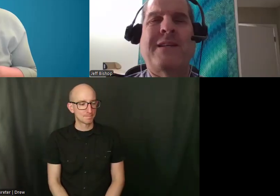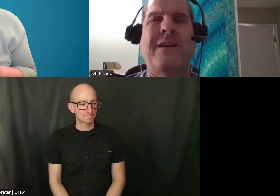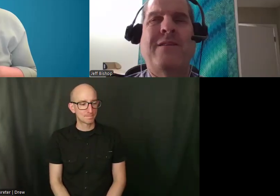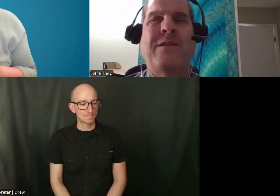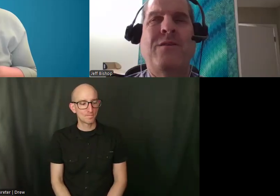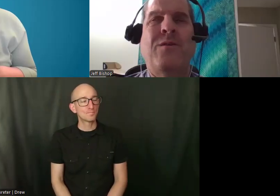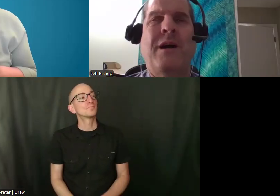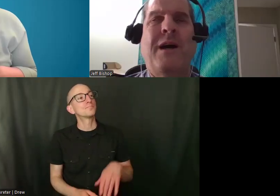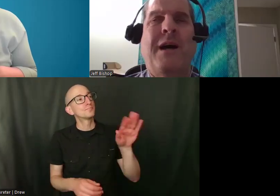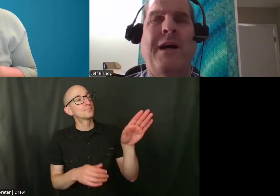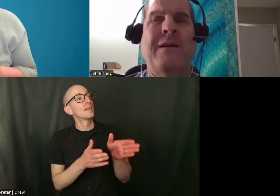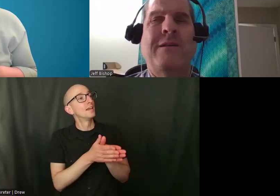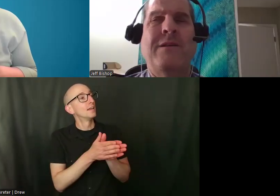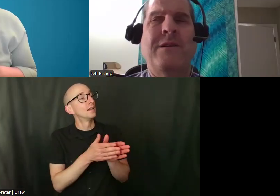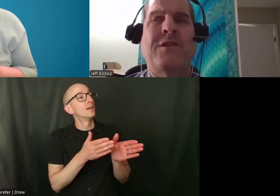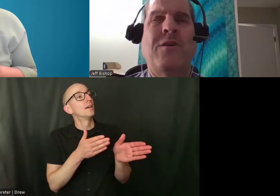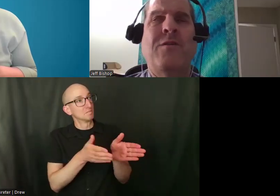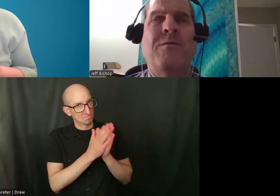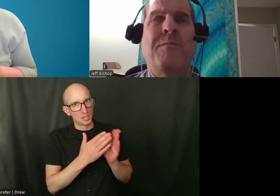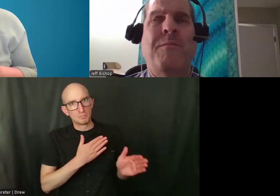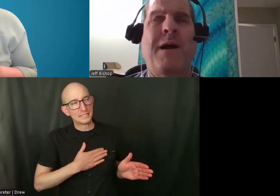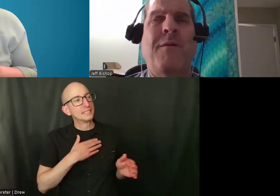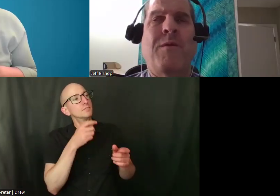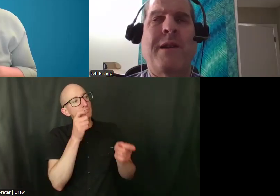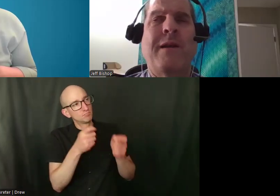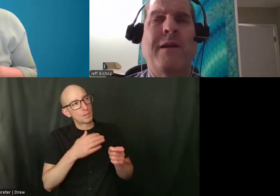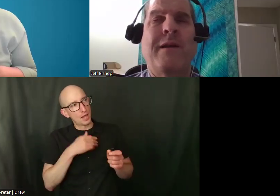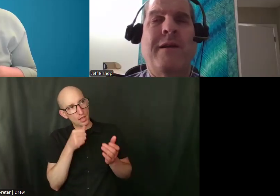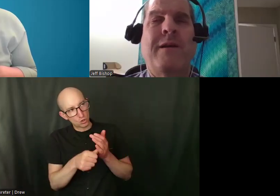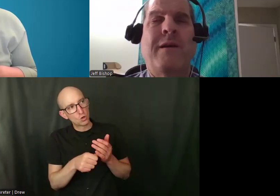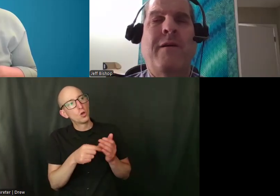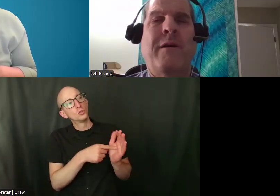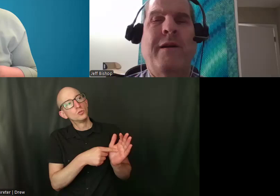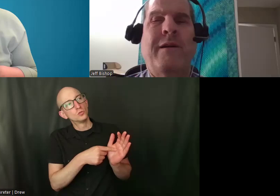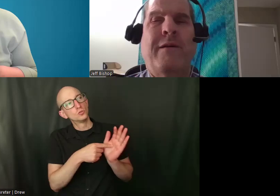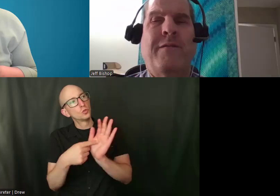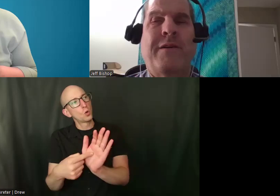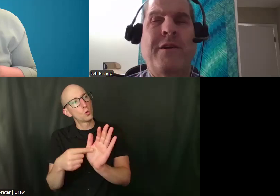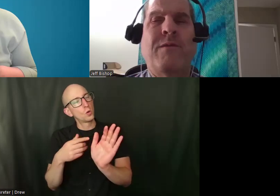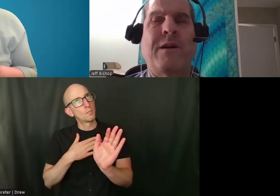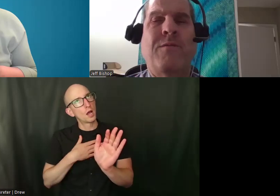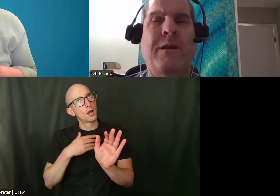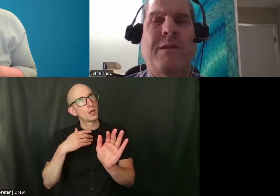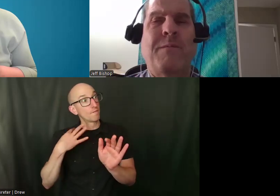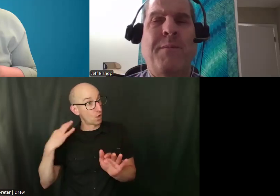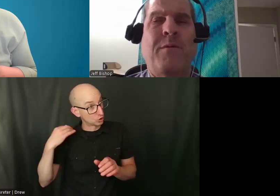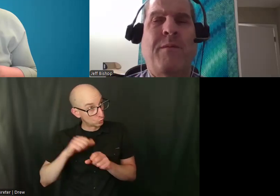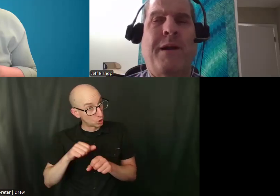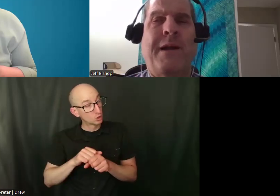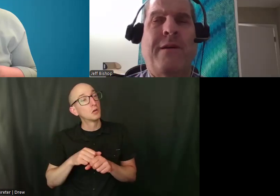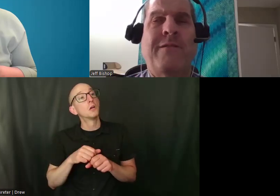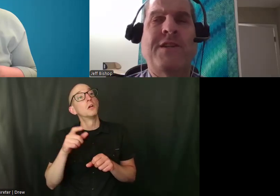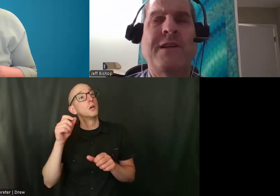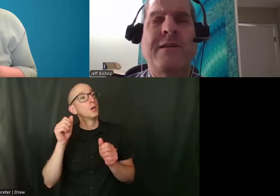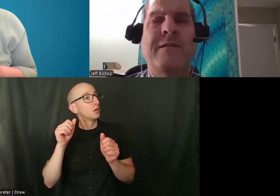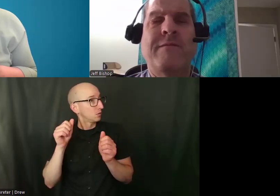Revise this letter to show my work or volunteer work with people who are